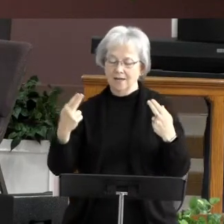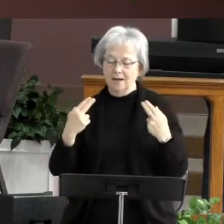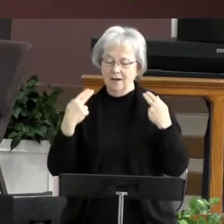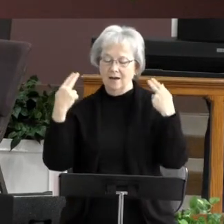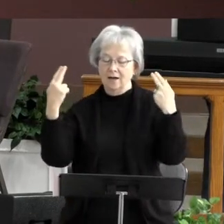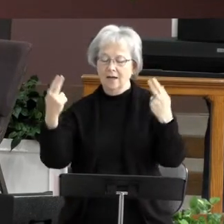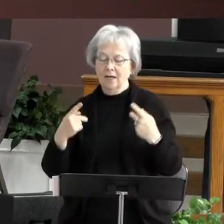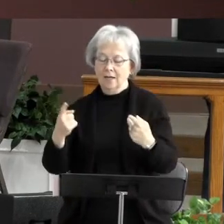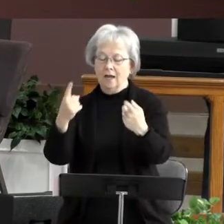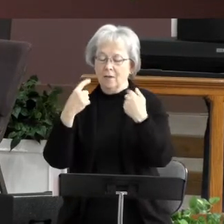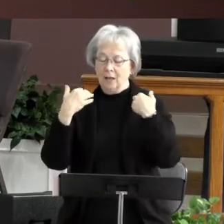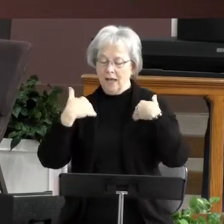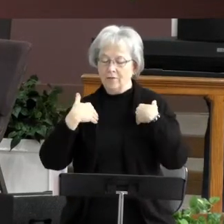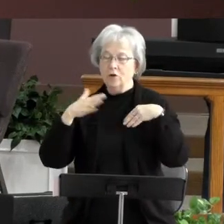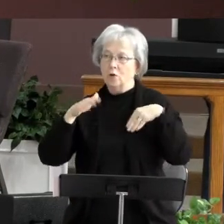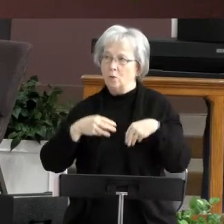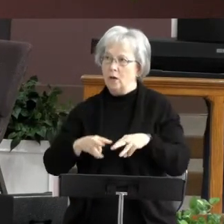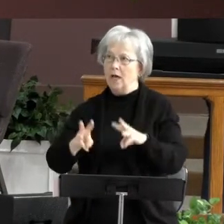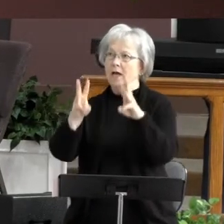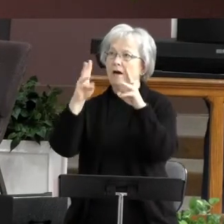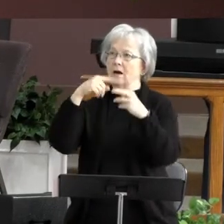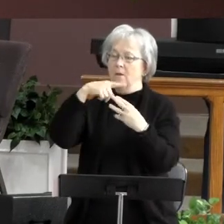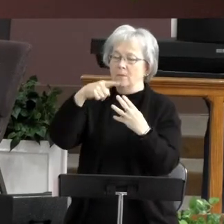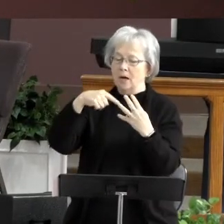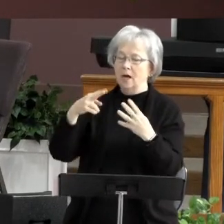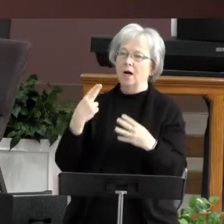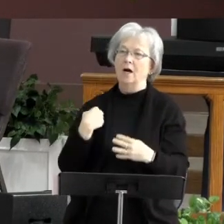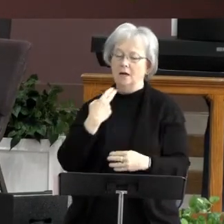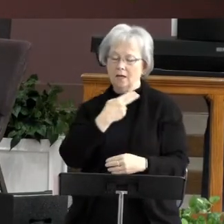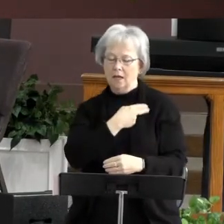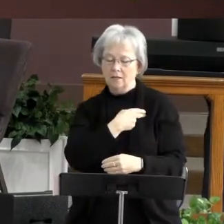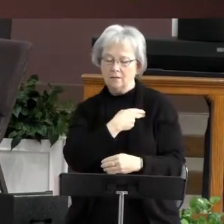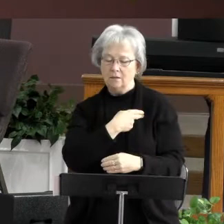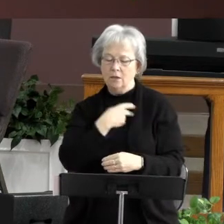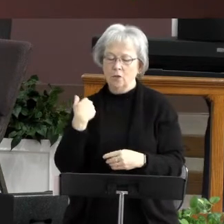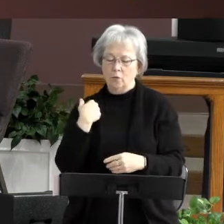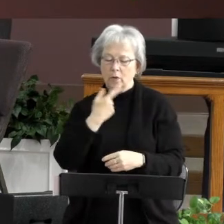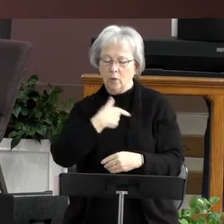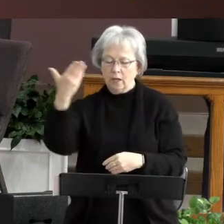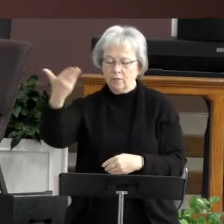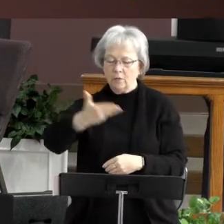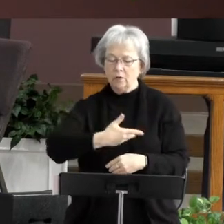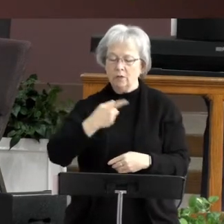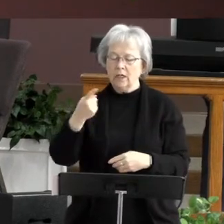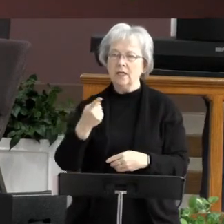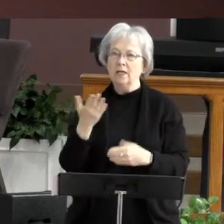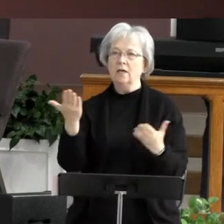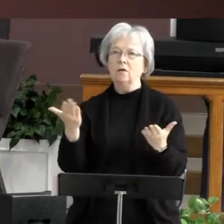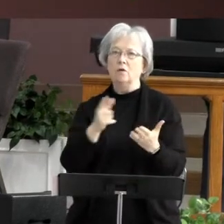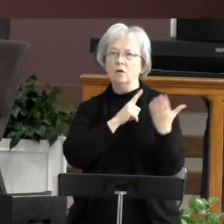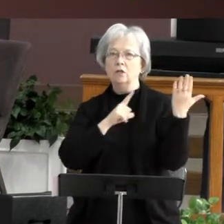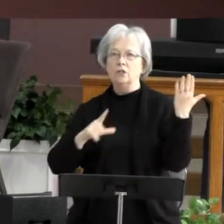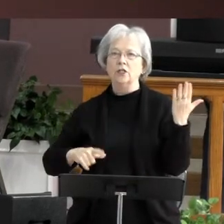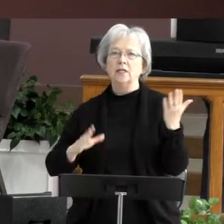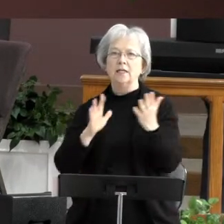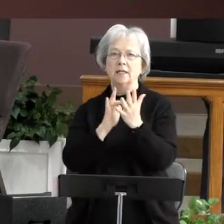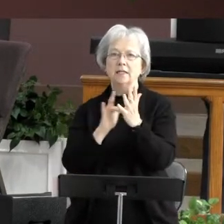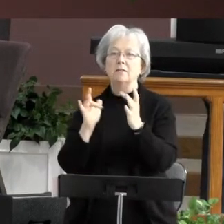Hosanna, come have Your way among us. We welcome You here,